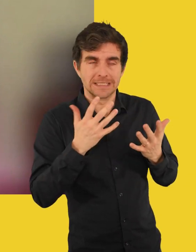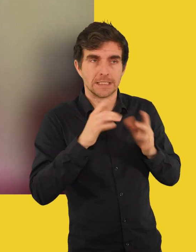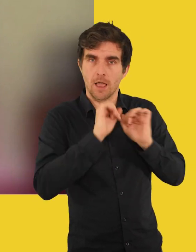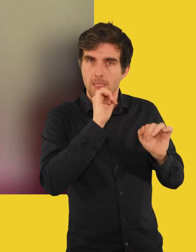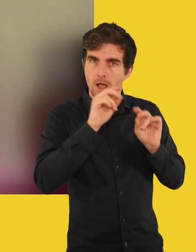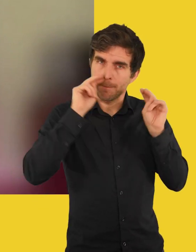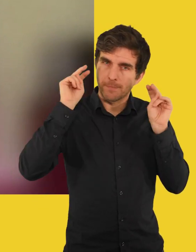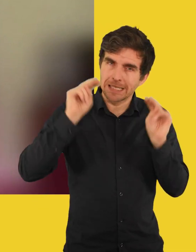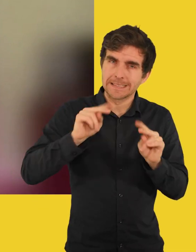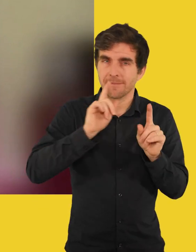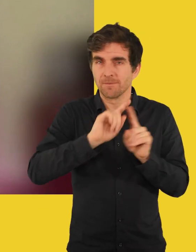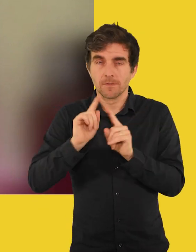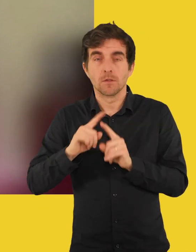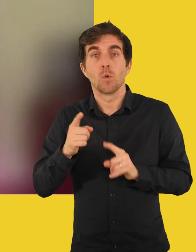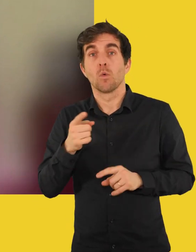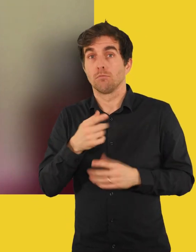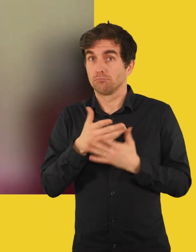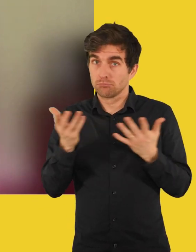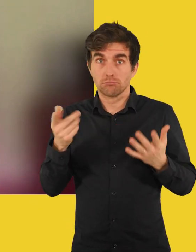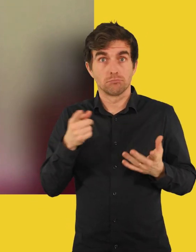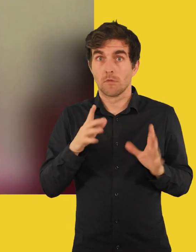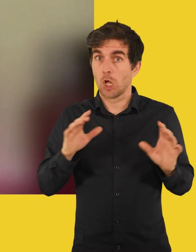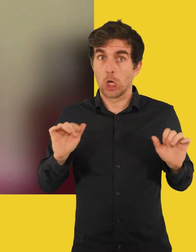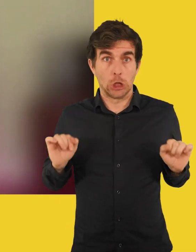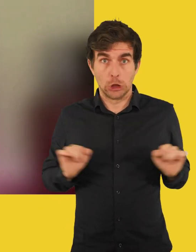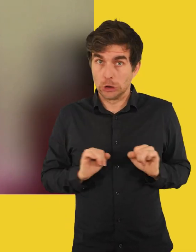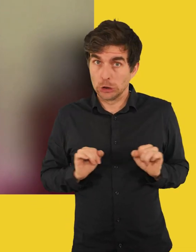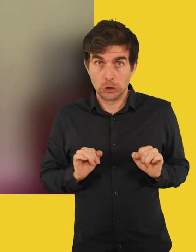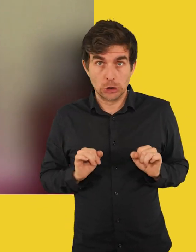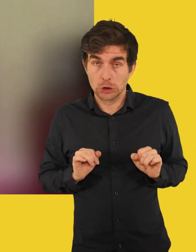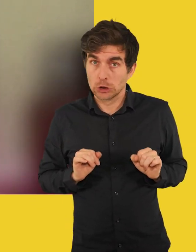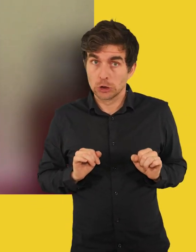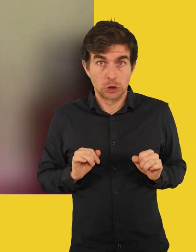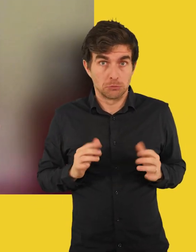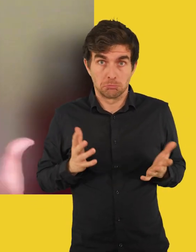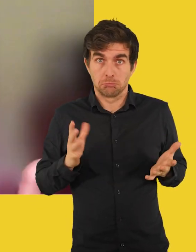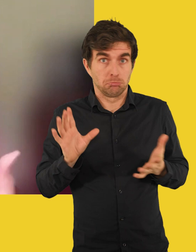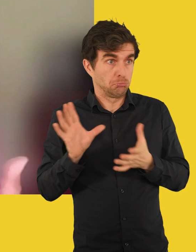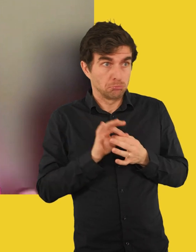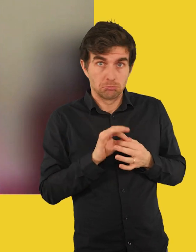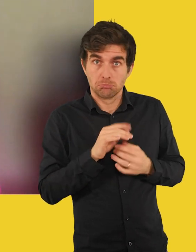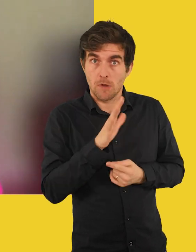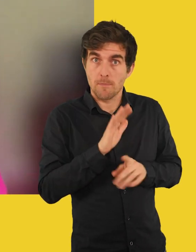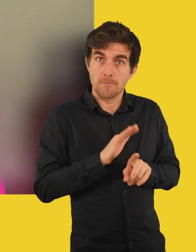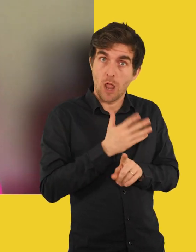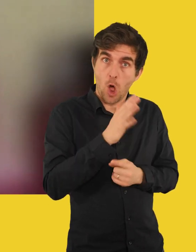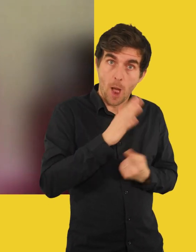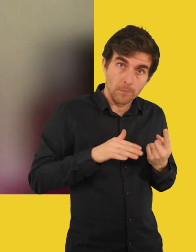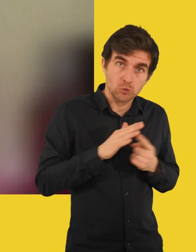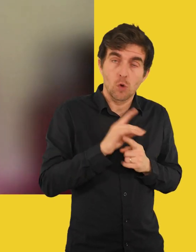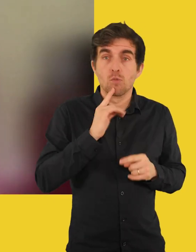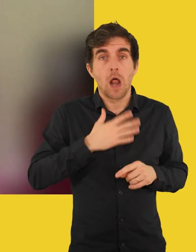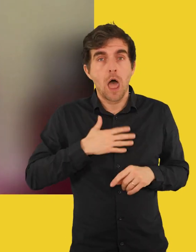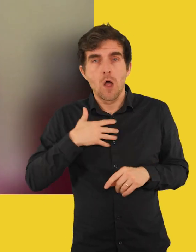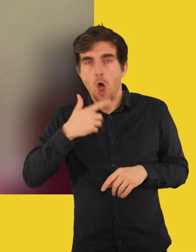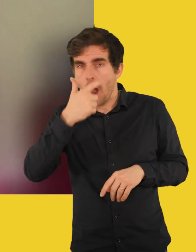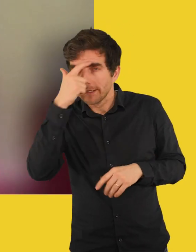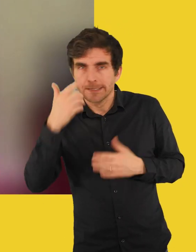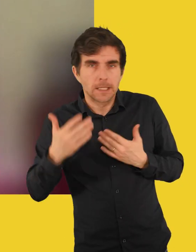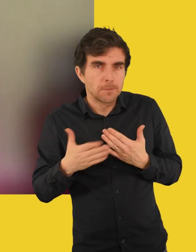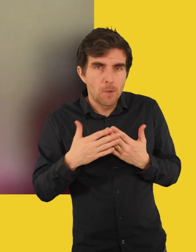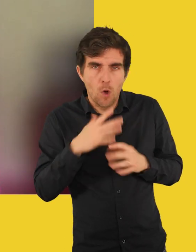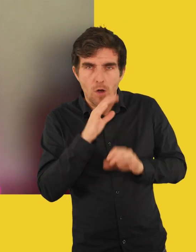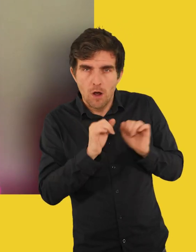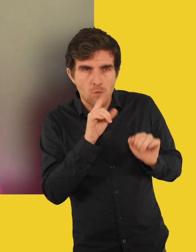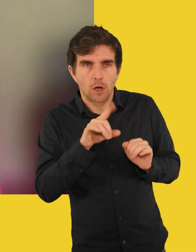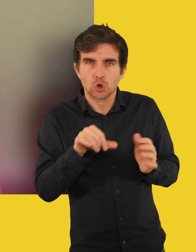global majority perspectives. It is also for you if you're not yet working with marginalized communities and